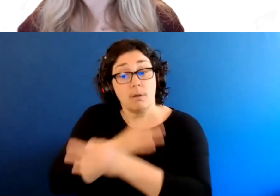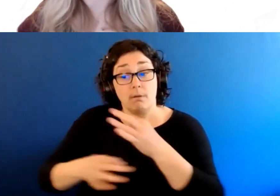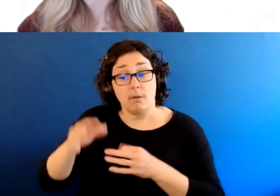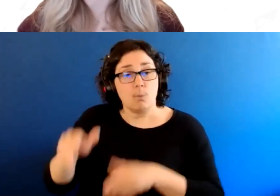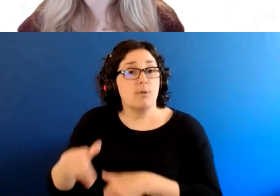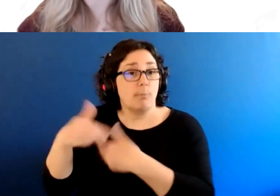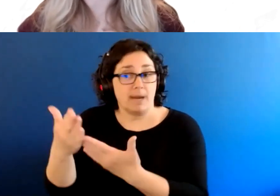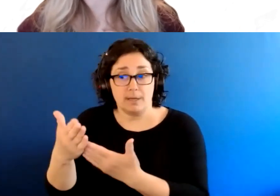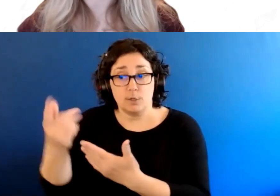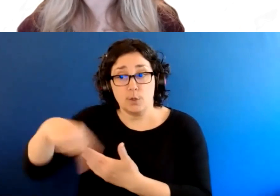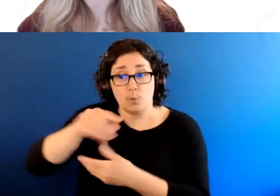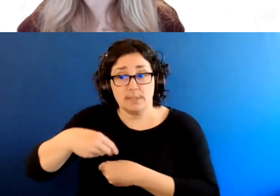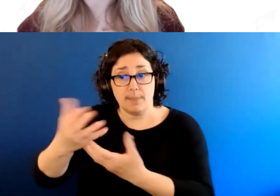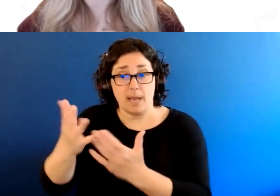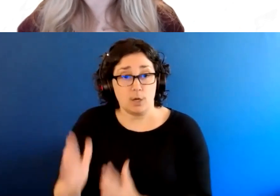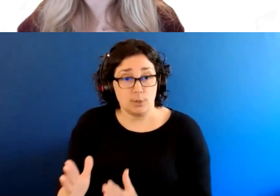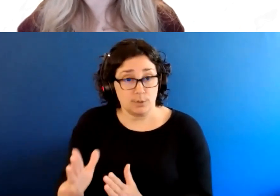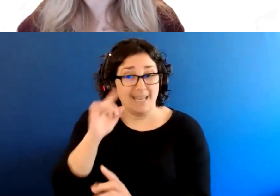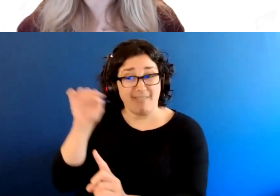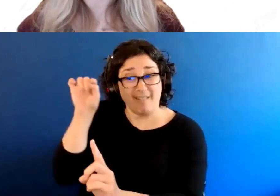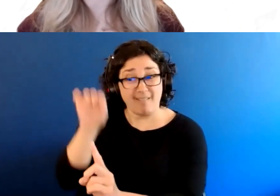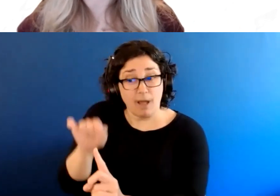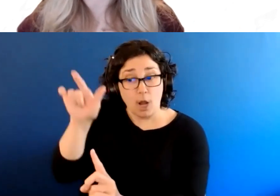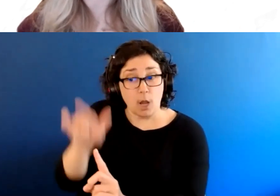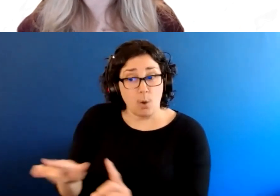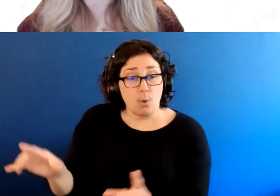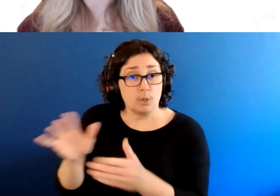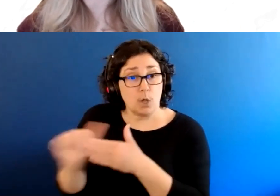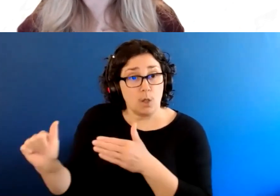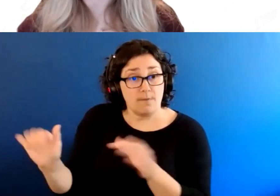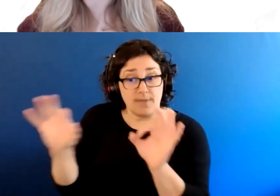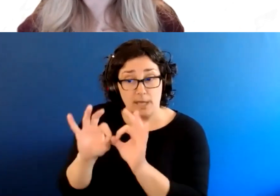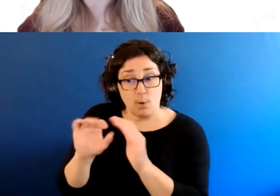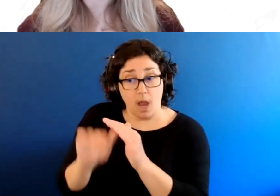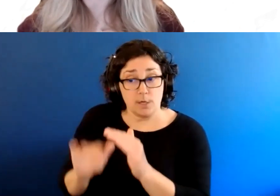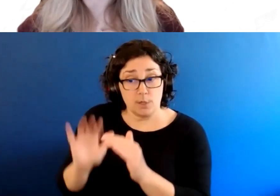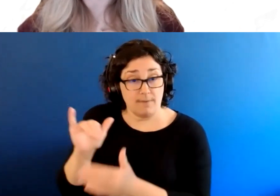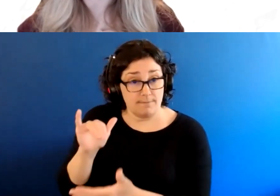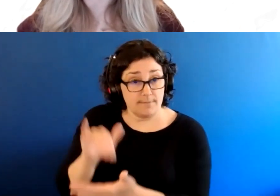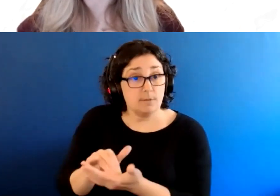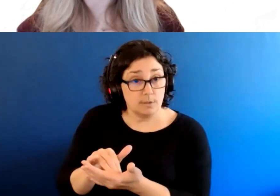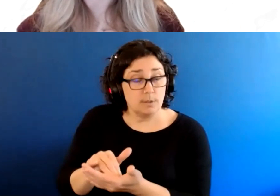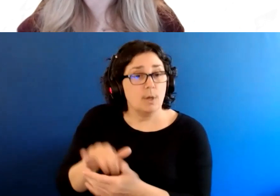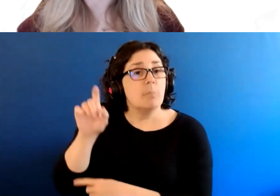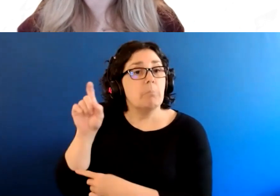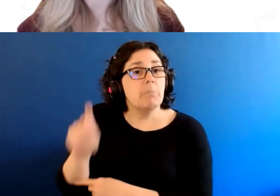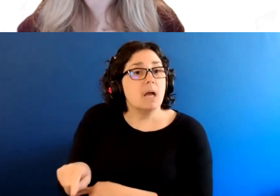our suppliers is that when you're targeting low dollar value contracts that are valued under $25,000, you have